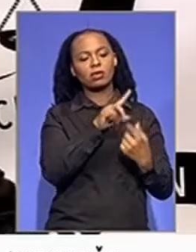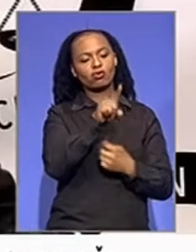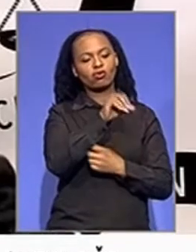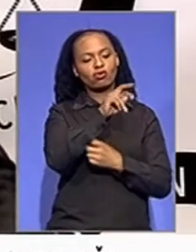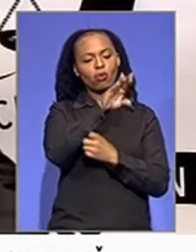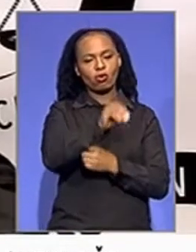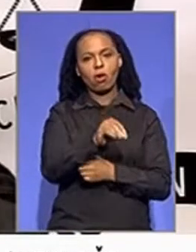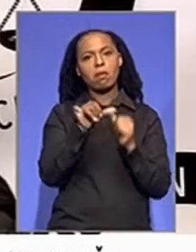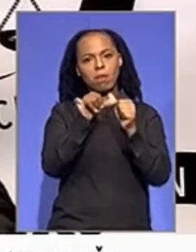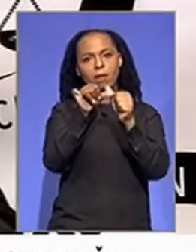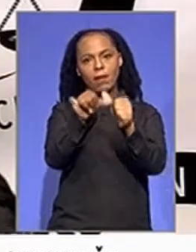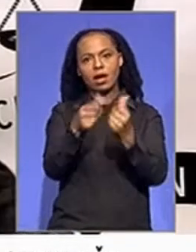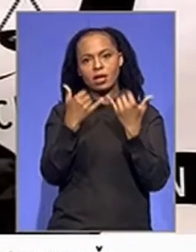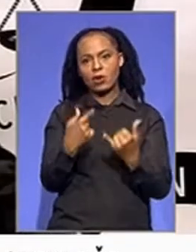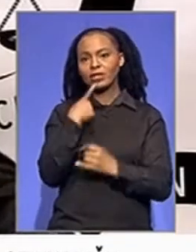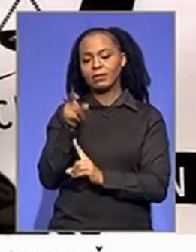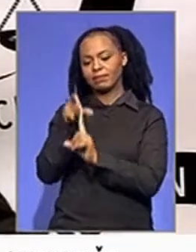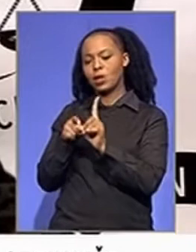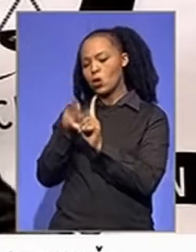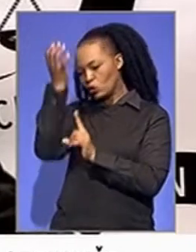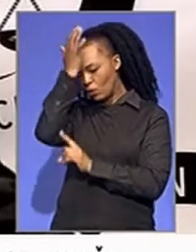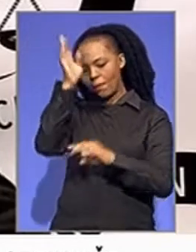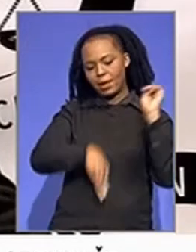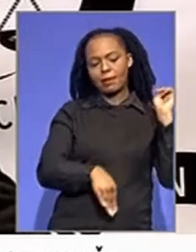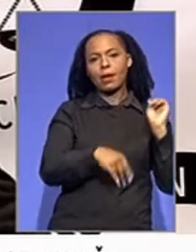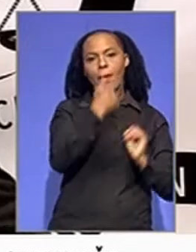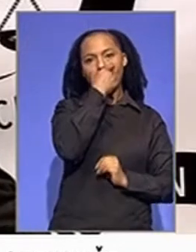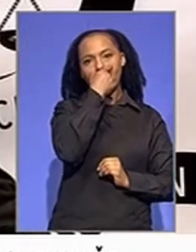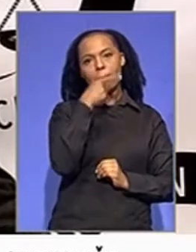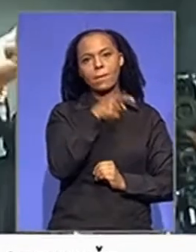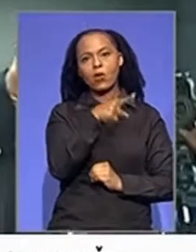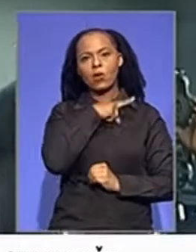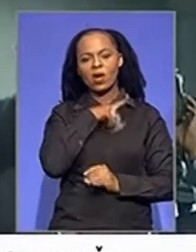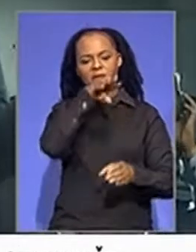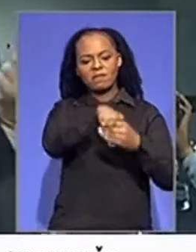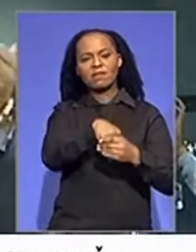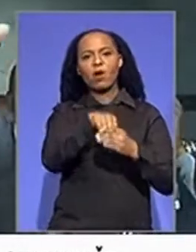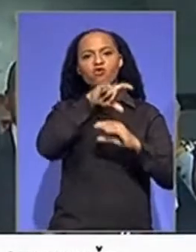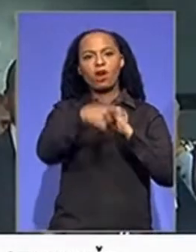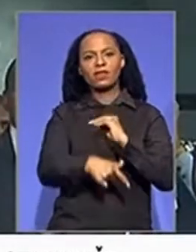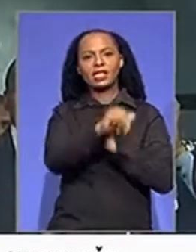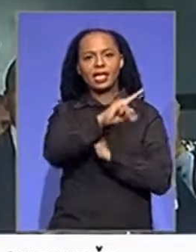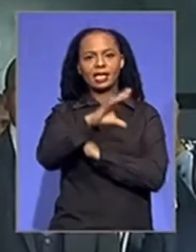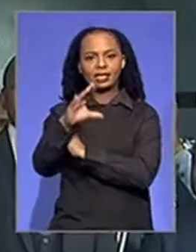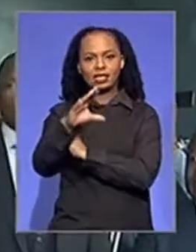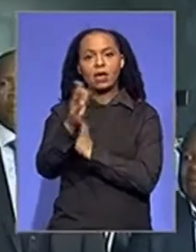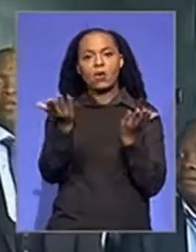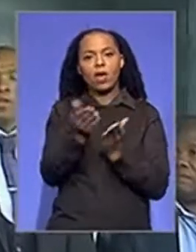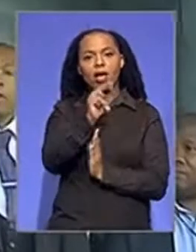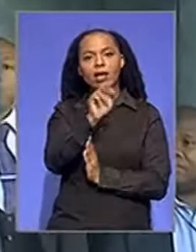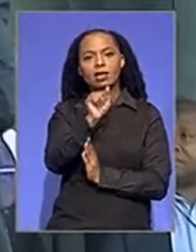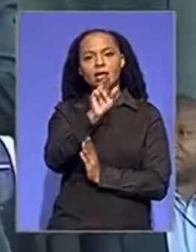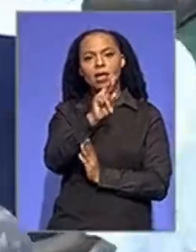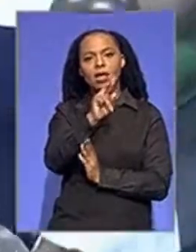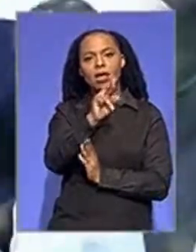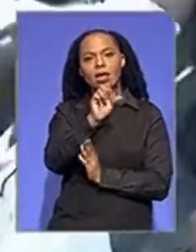dikgohlano go ya pele mo Zuma a latofaditšego Ramaphosa ka go ba le seabo e thokgong ya conference ya ANC ka Nasrec. Zuma o tšwetše